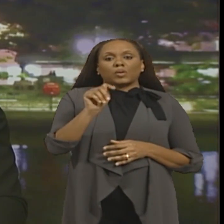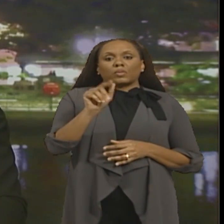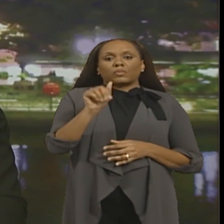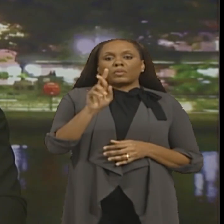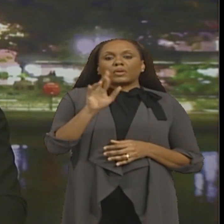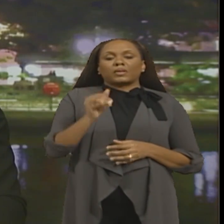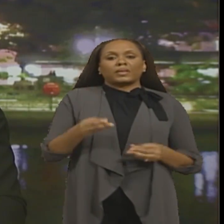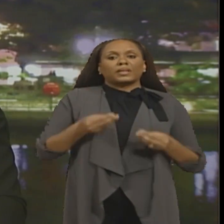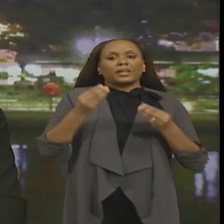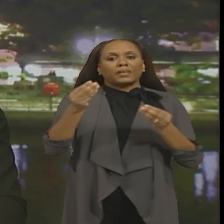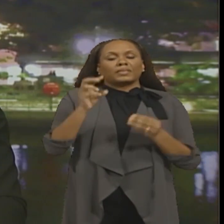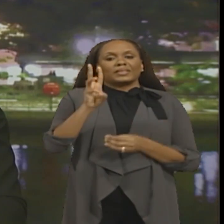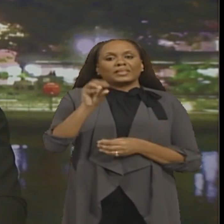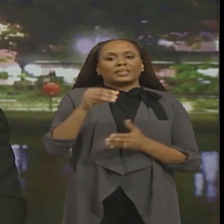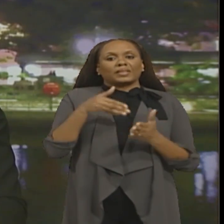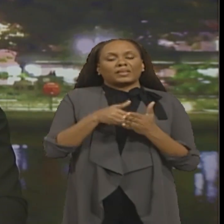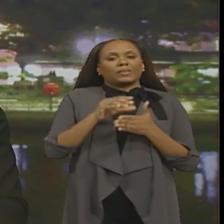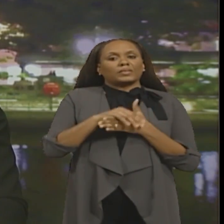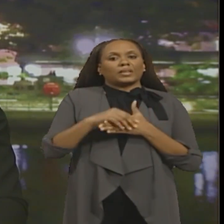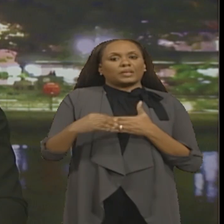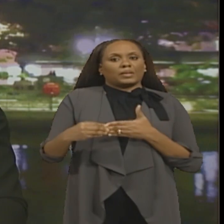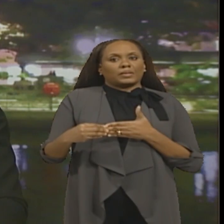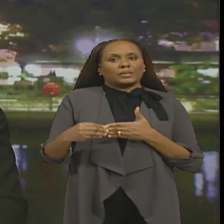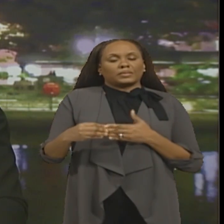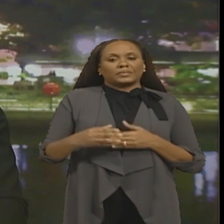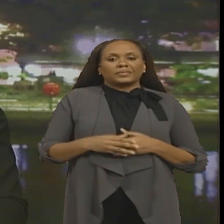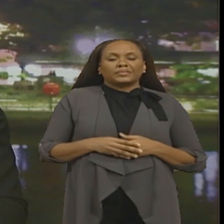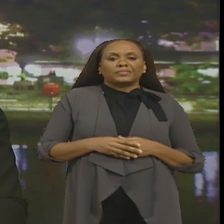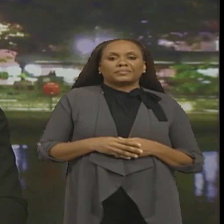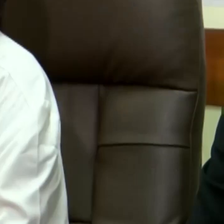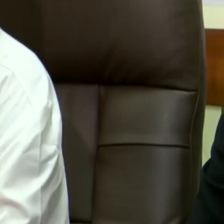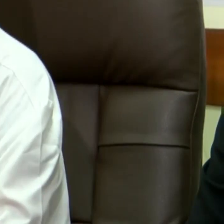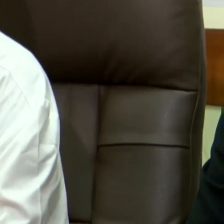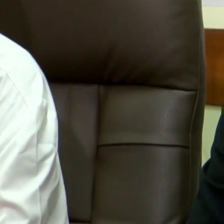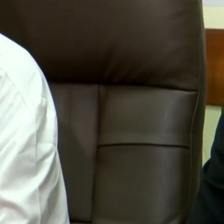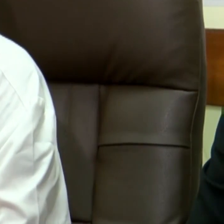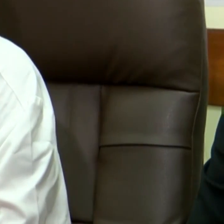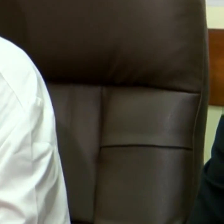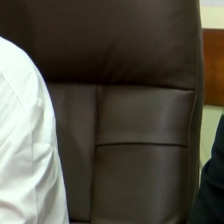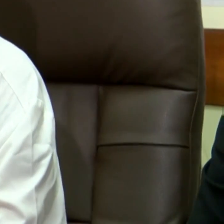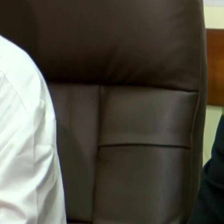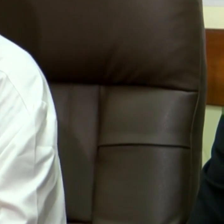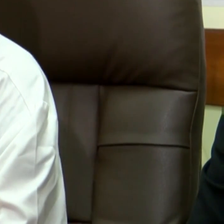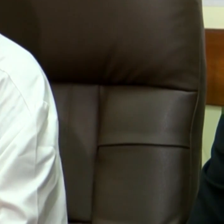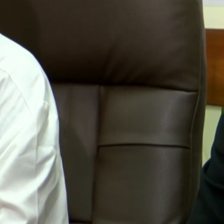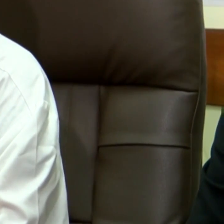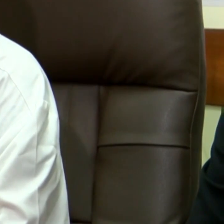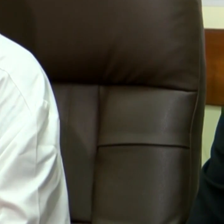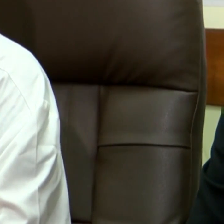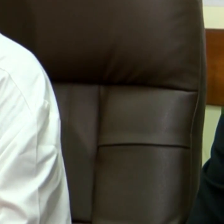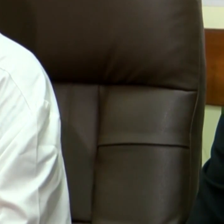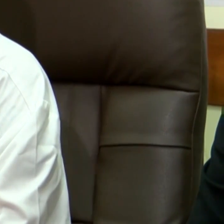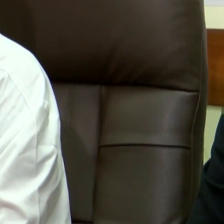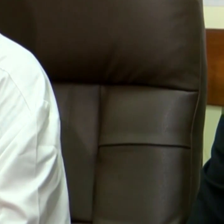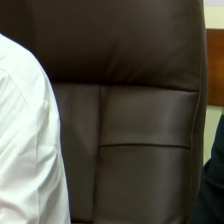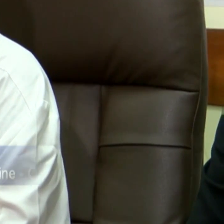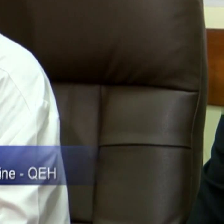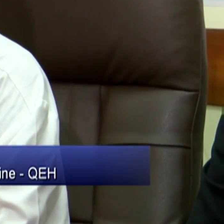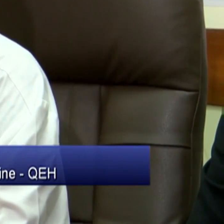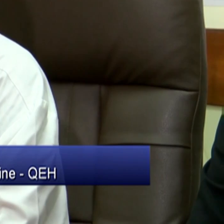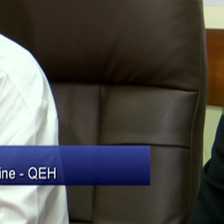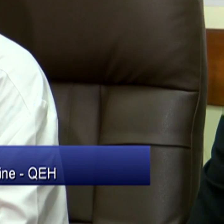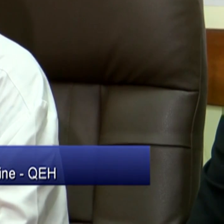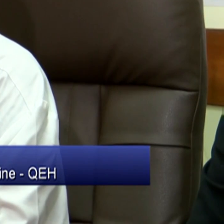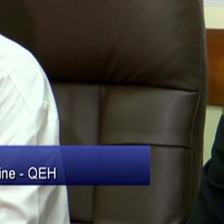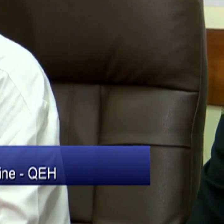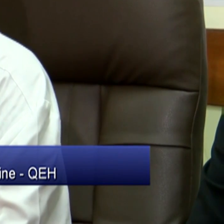from public-private sector partnerships. Has come at a very timely occasion, and this